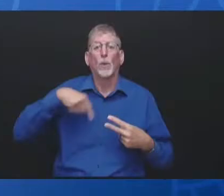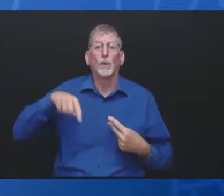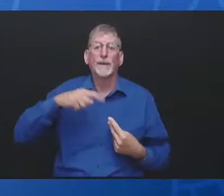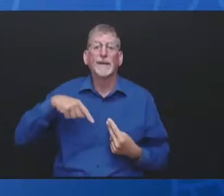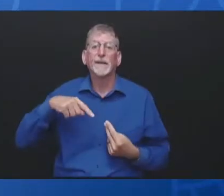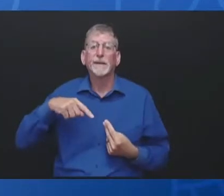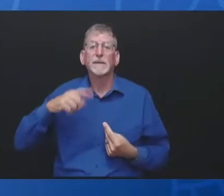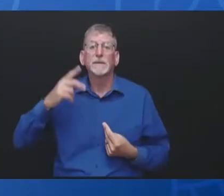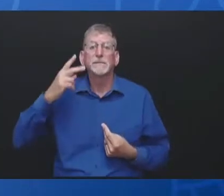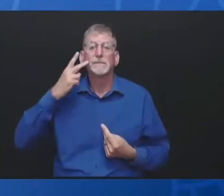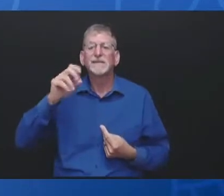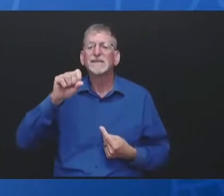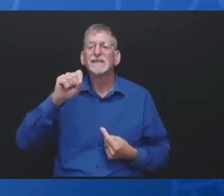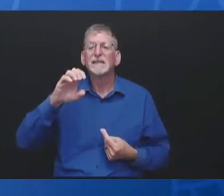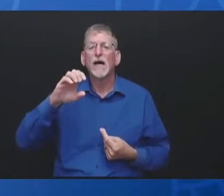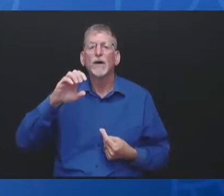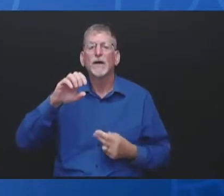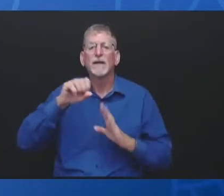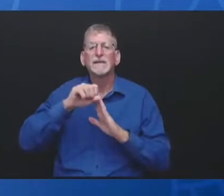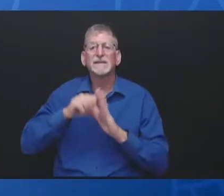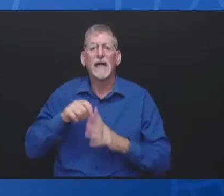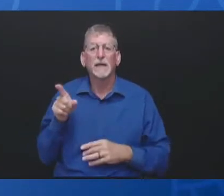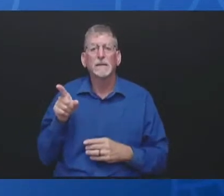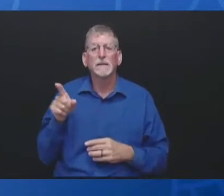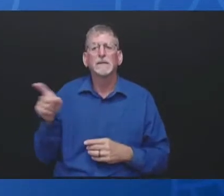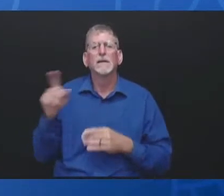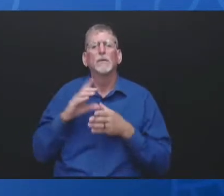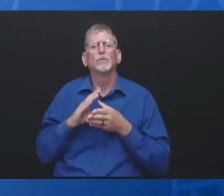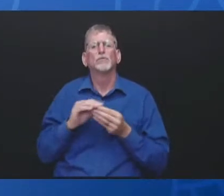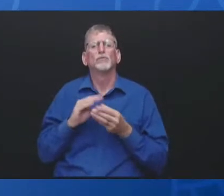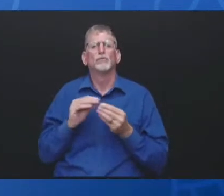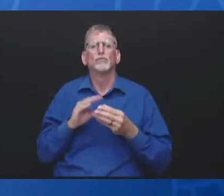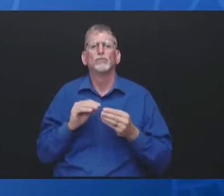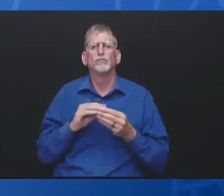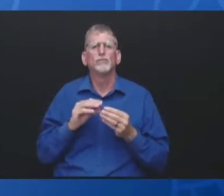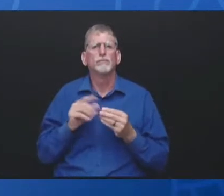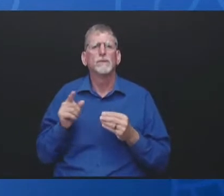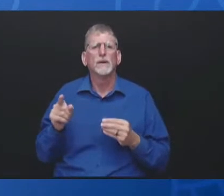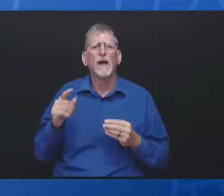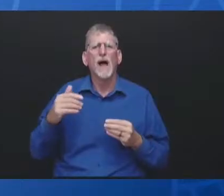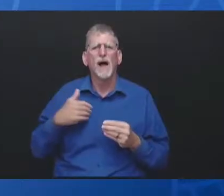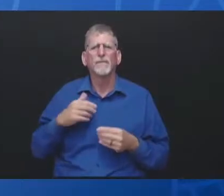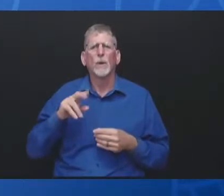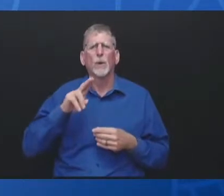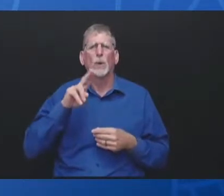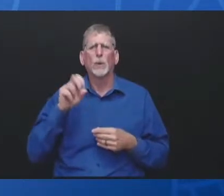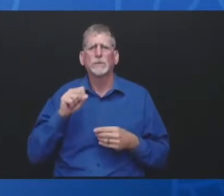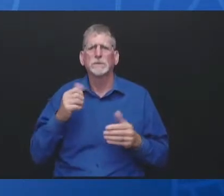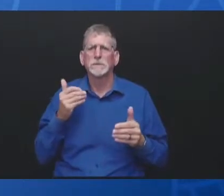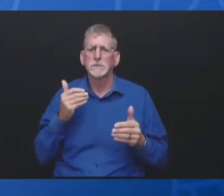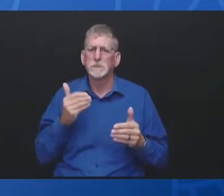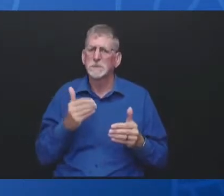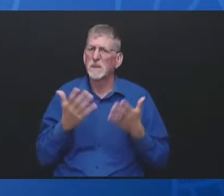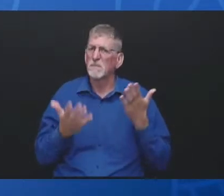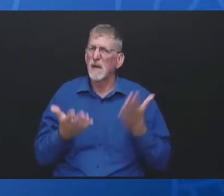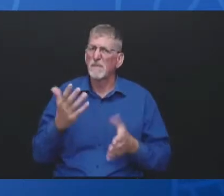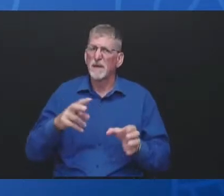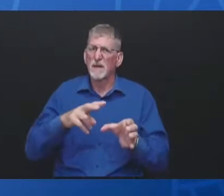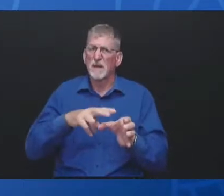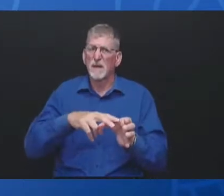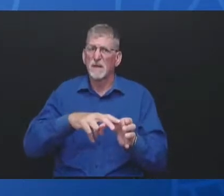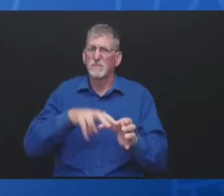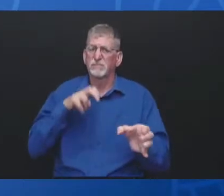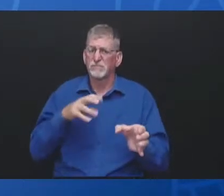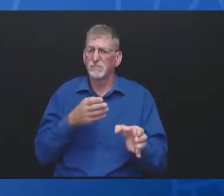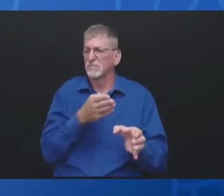several times saying that the U.S. are closing to stepping back in different ways, and we know the U.S. did play several